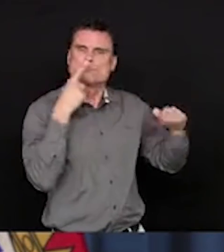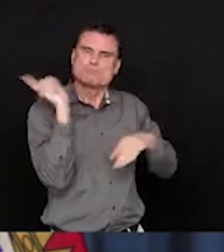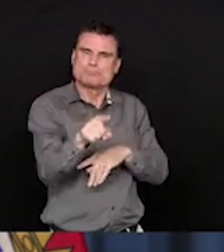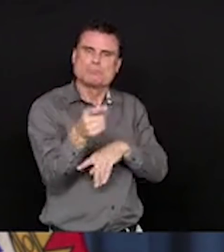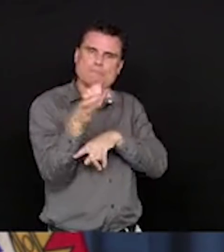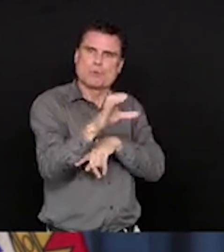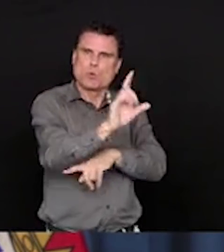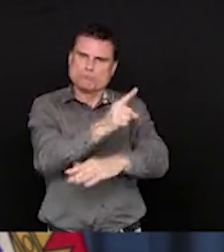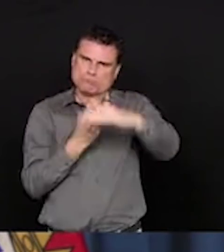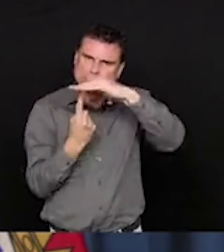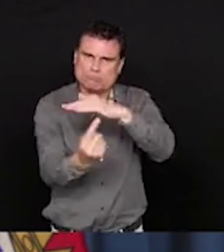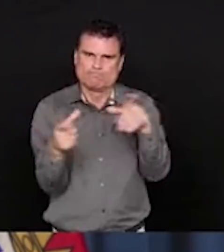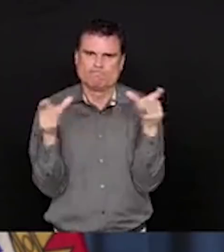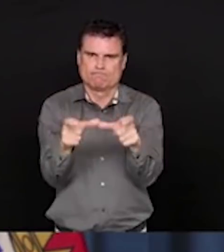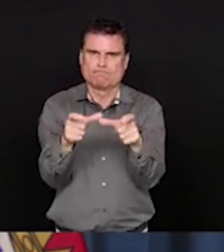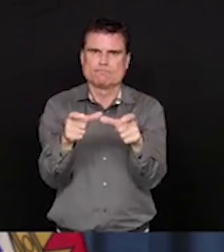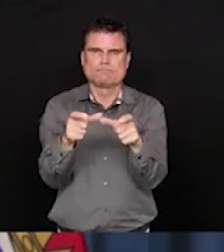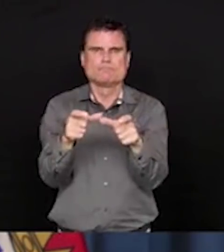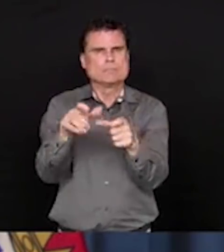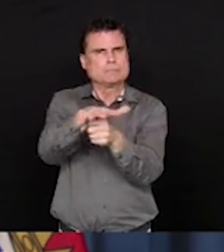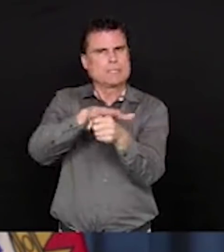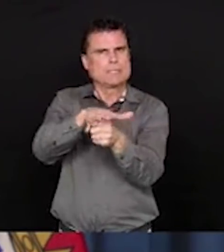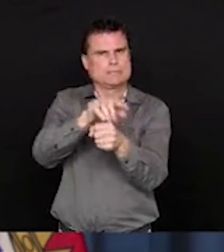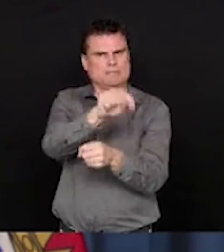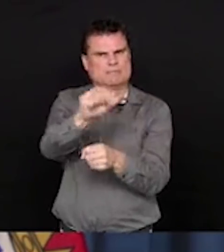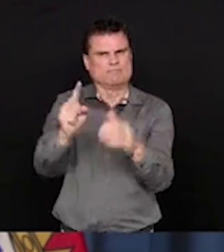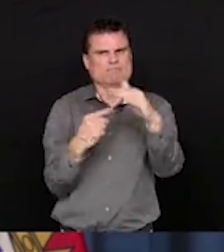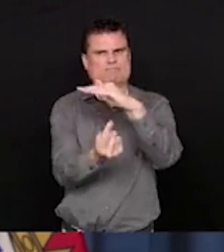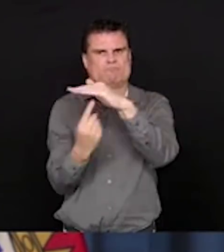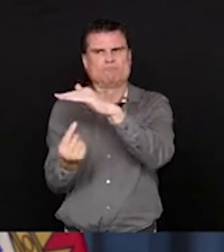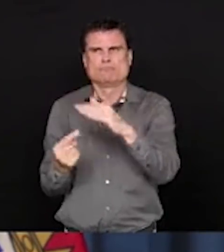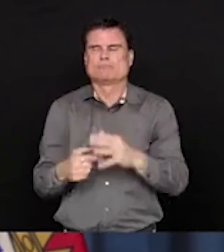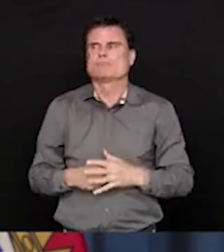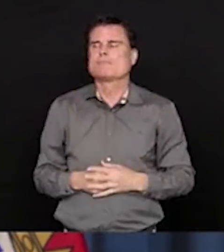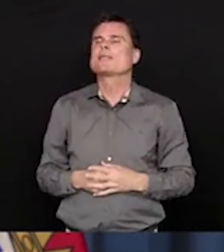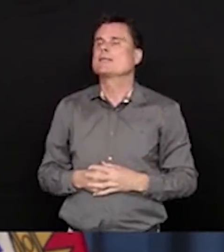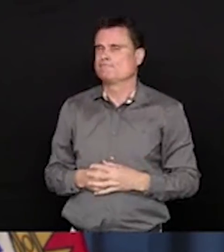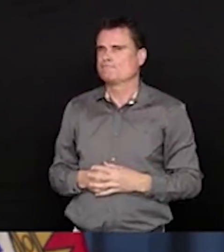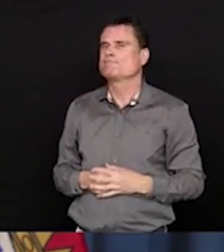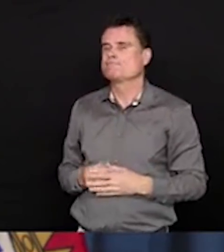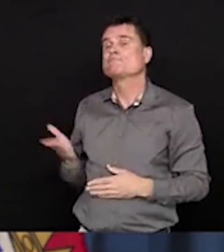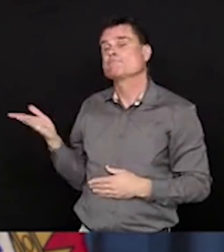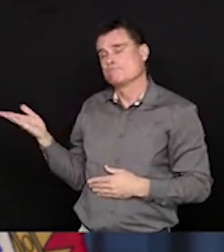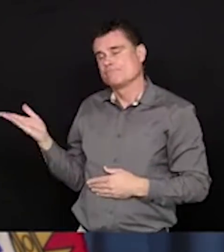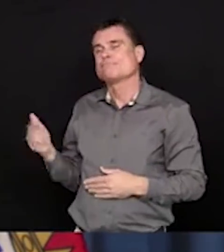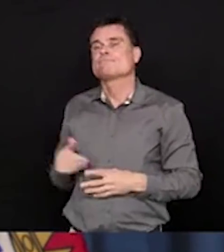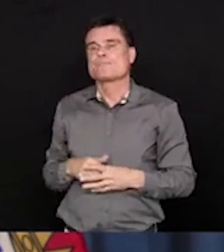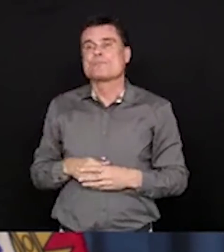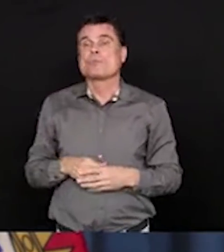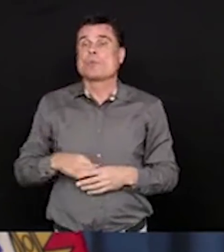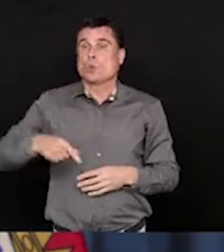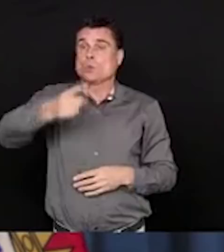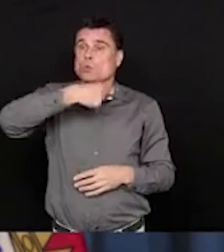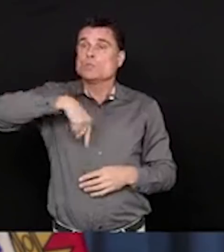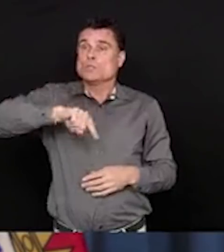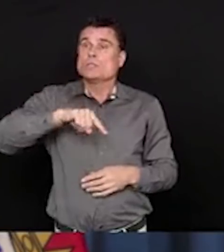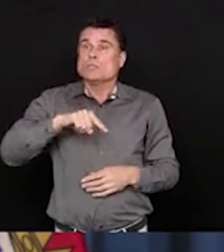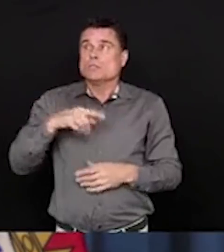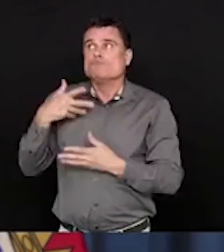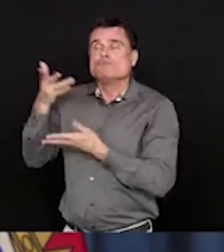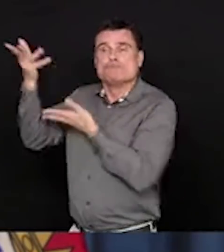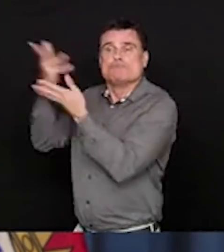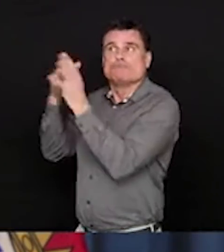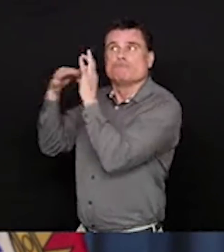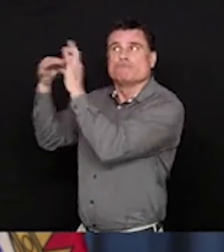yes, I think we've made progress working with the federal government, and in the work that we're doing has involved everyone,